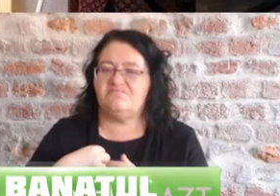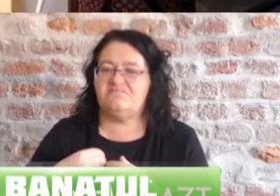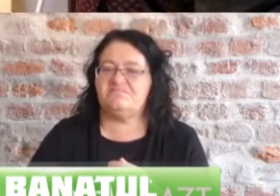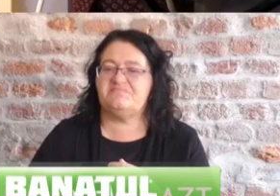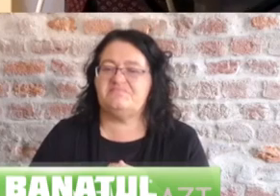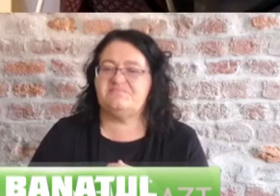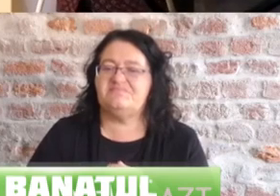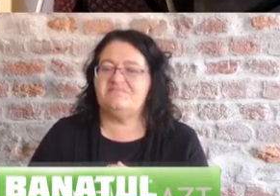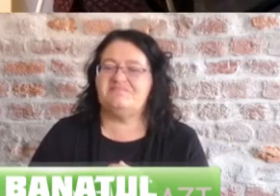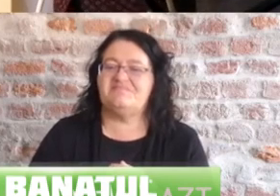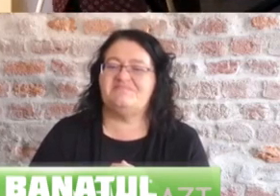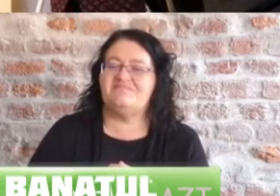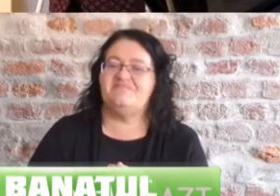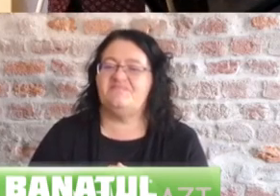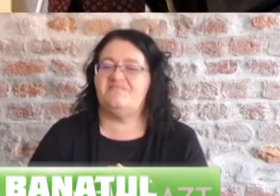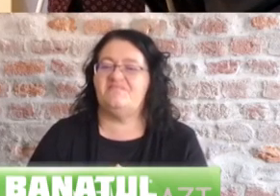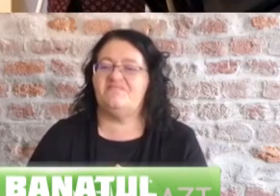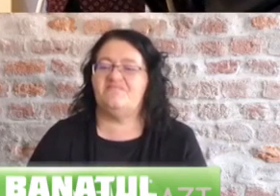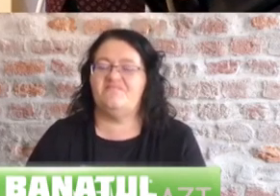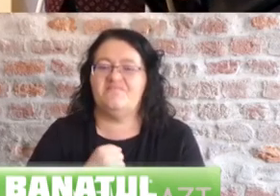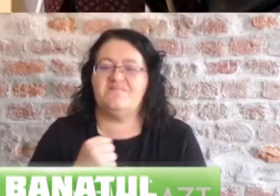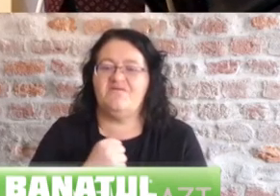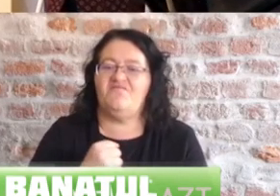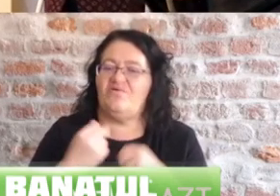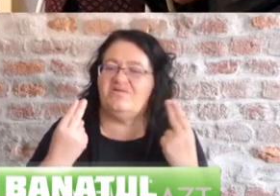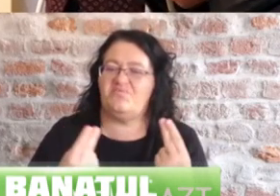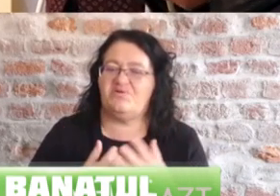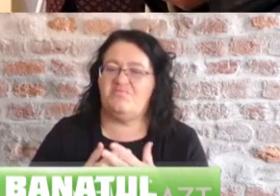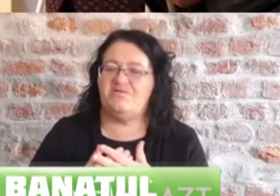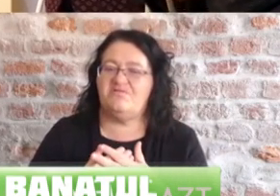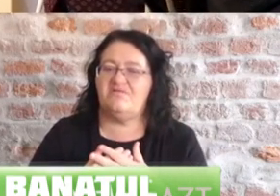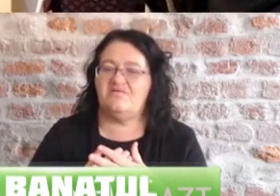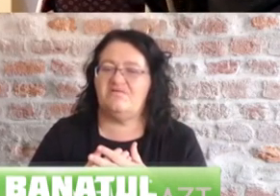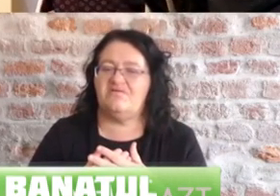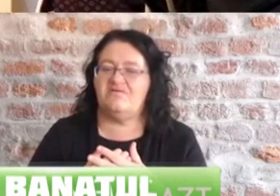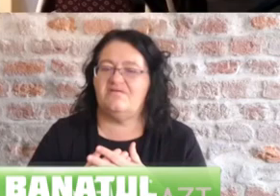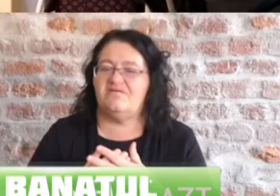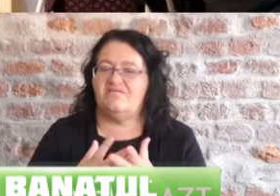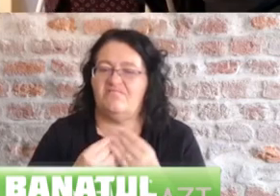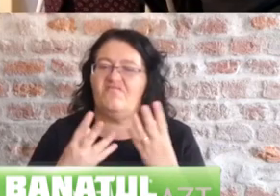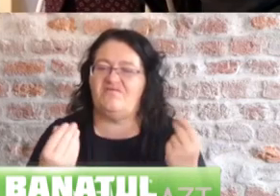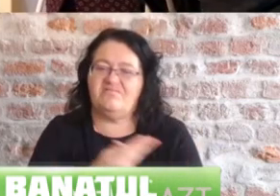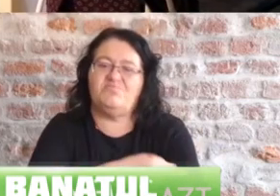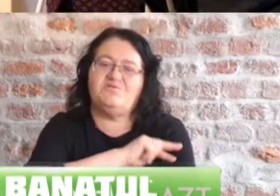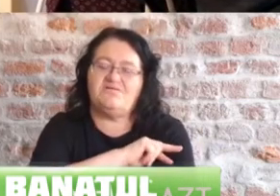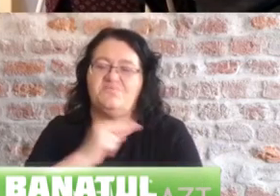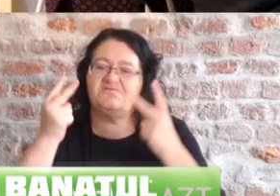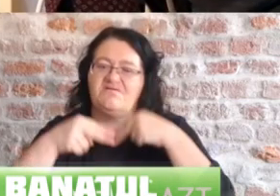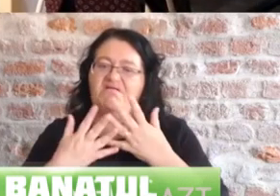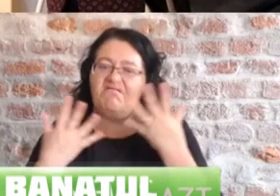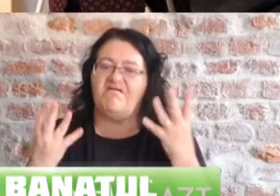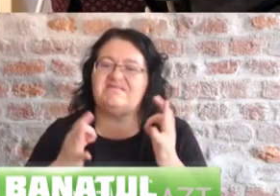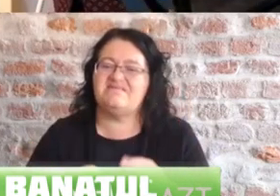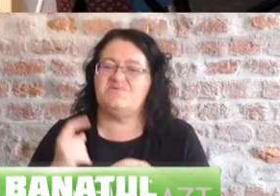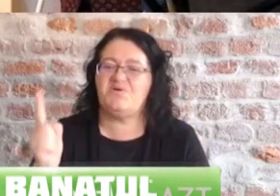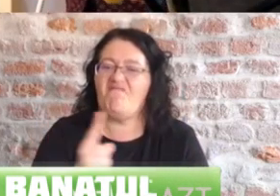very, very, very important. So we need a lot of responsibility. And I am sure that